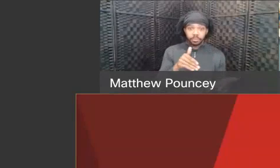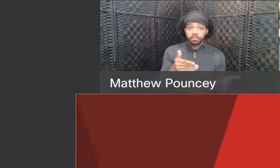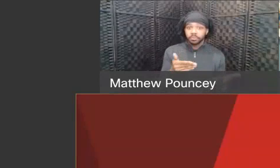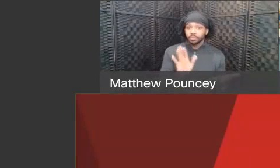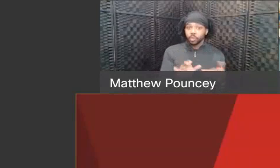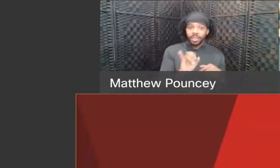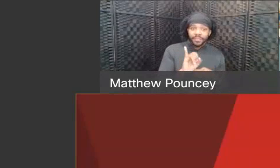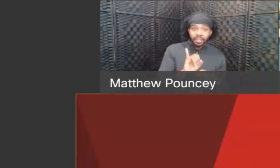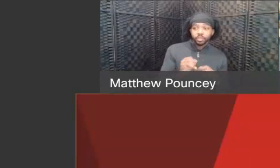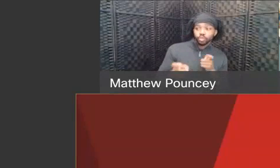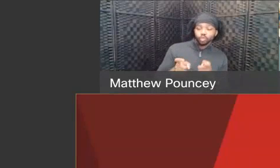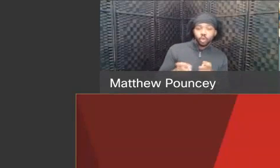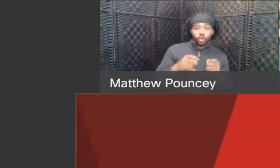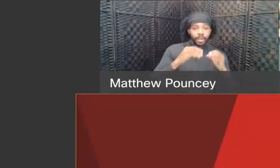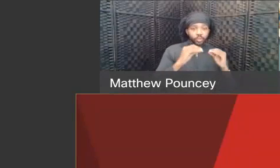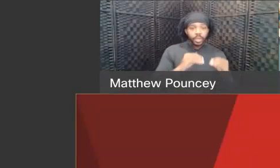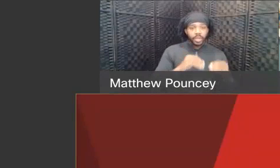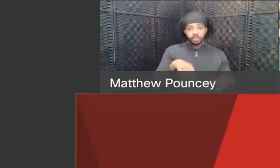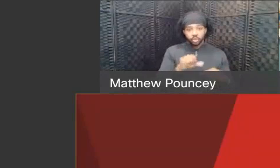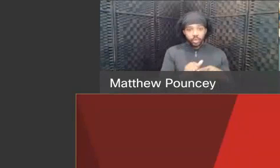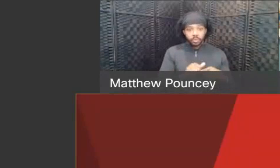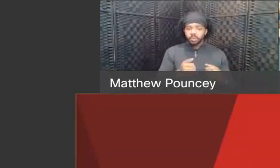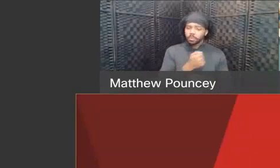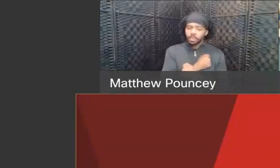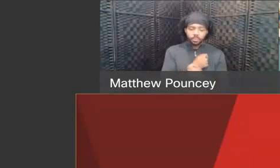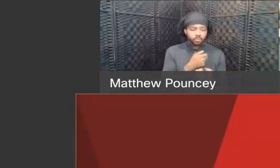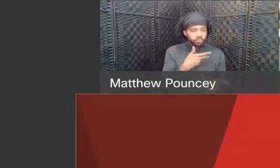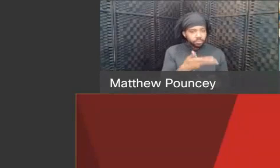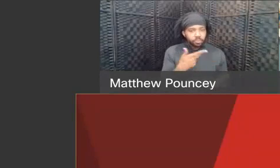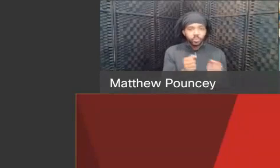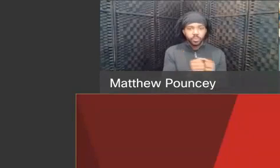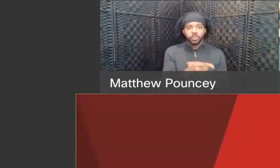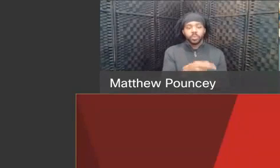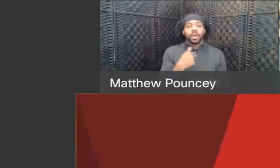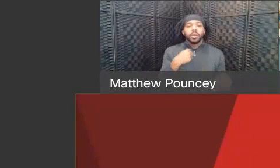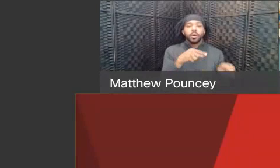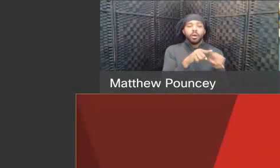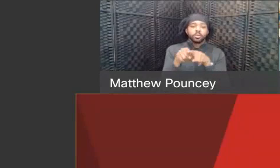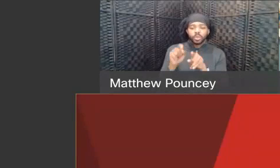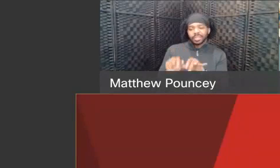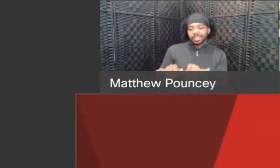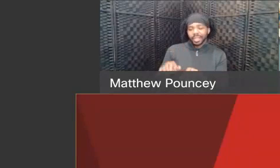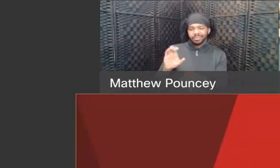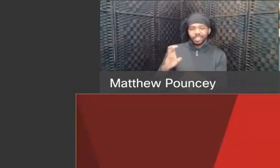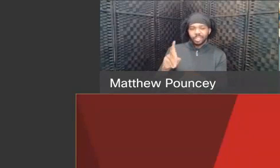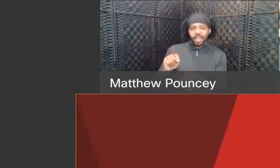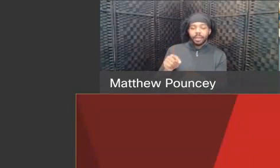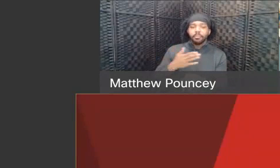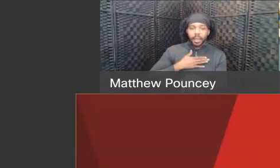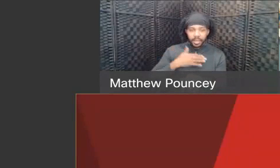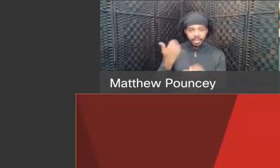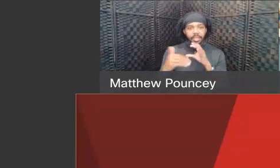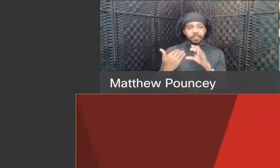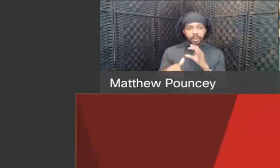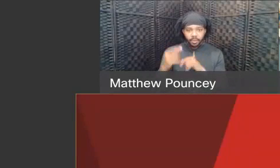infection control, education, and training, we would love to talk to you. I will also drop in the chat my